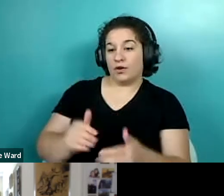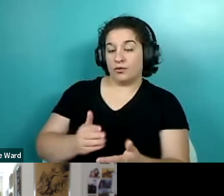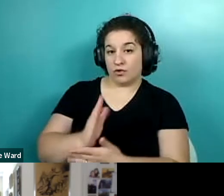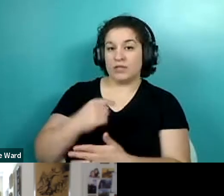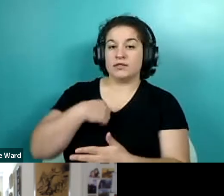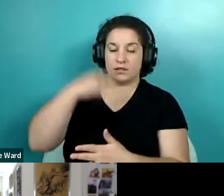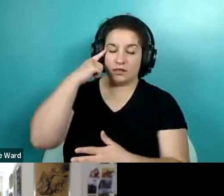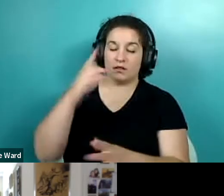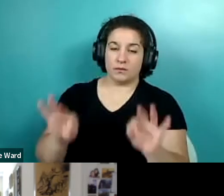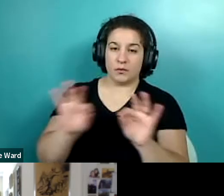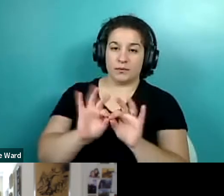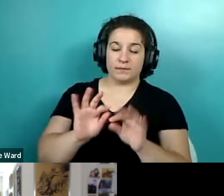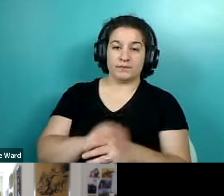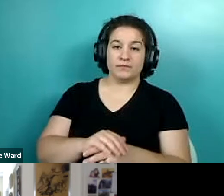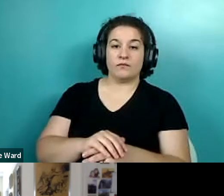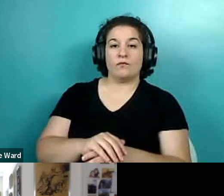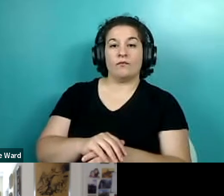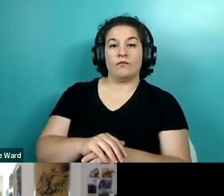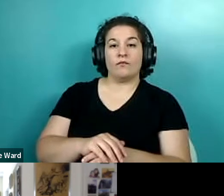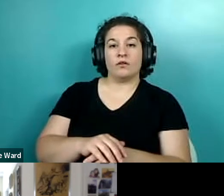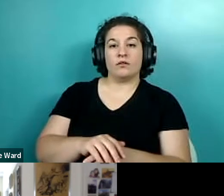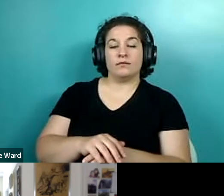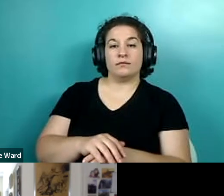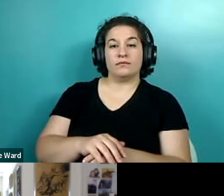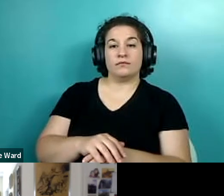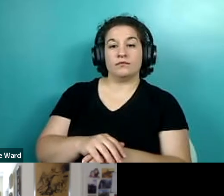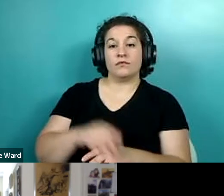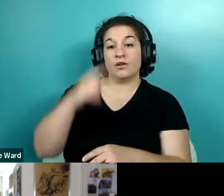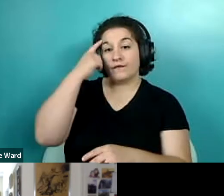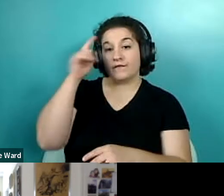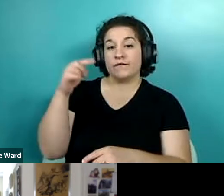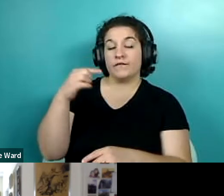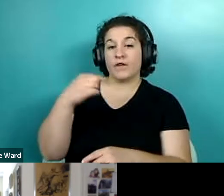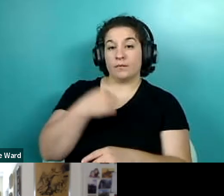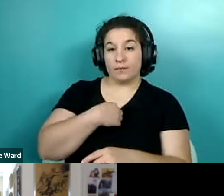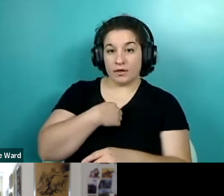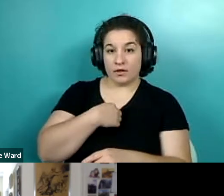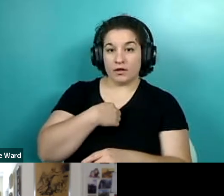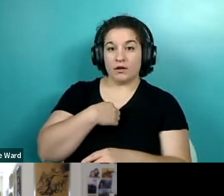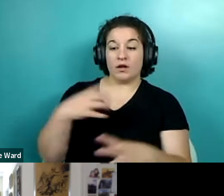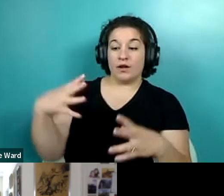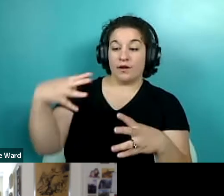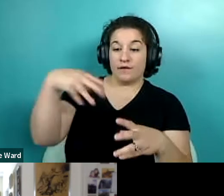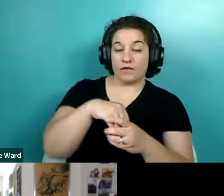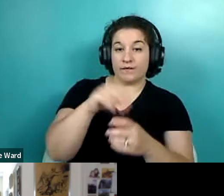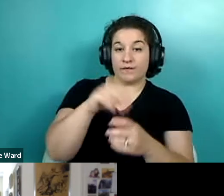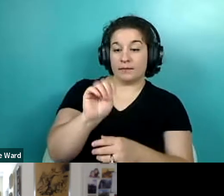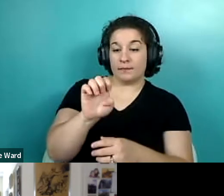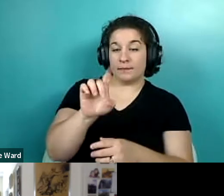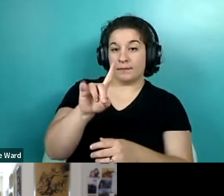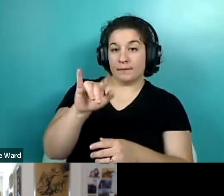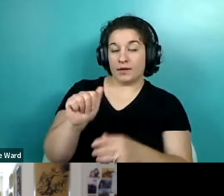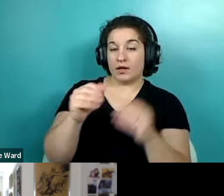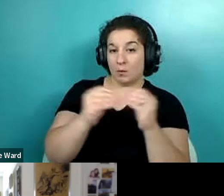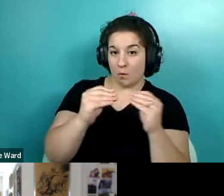I think, for me, really getting the media much more involved in appropriately